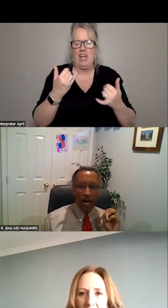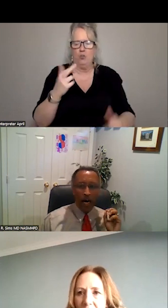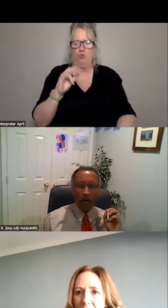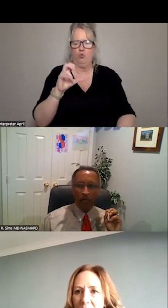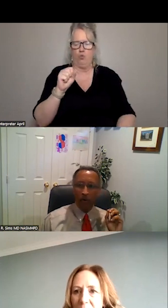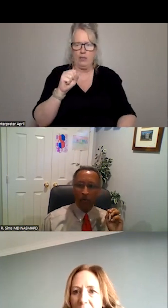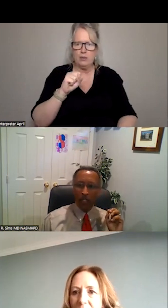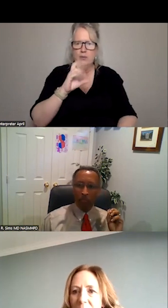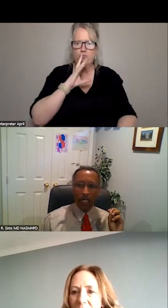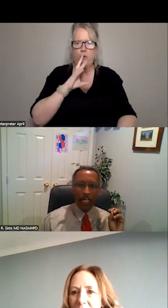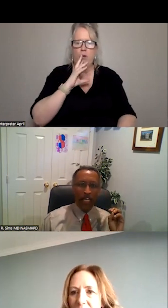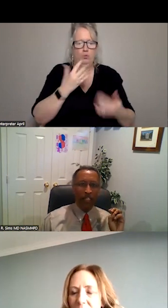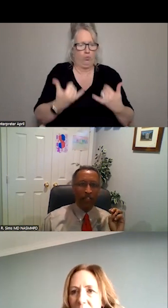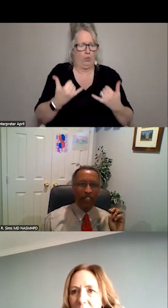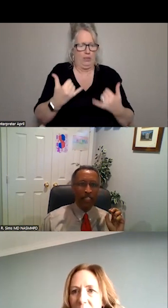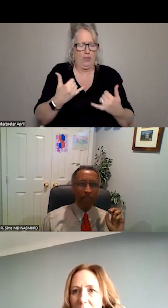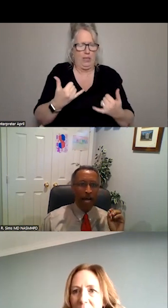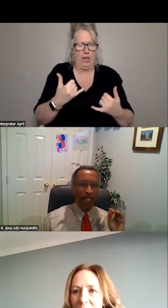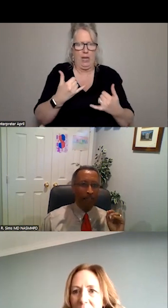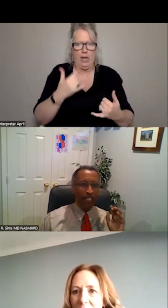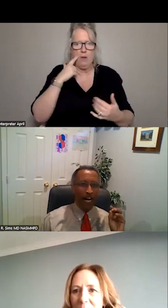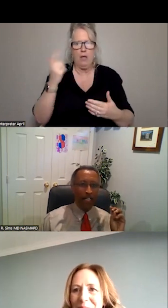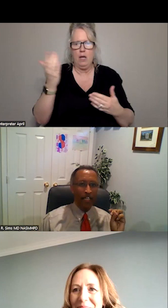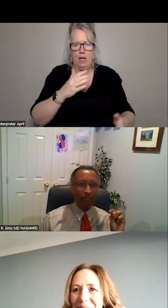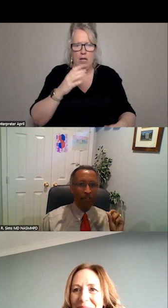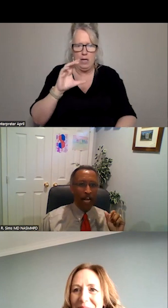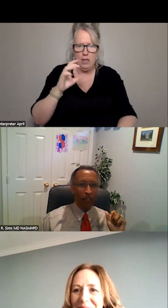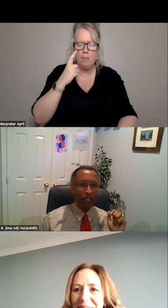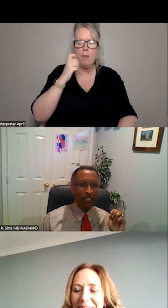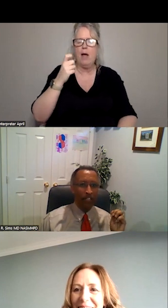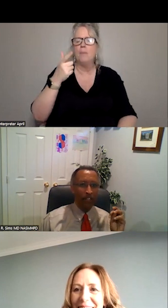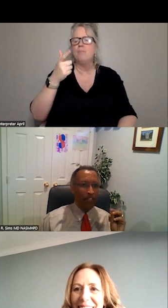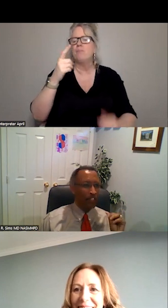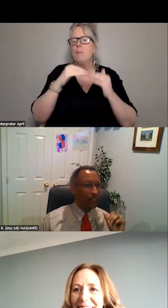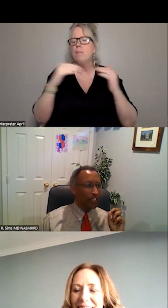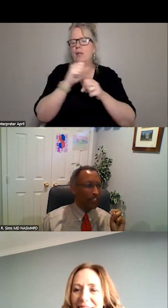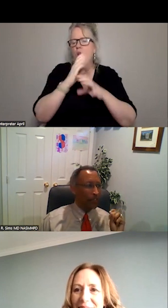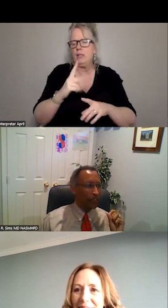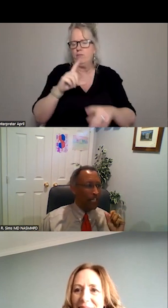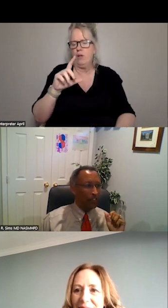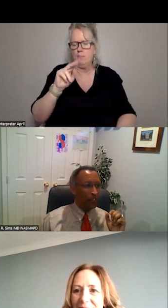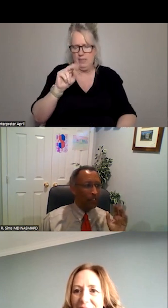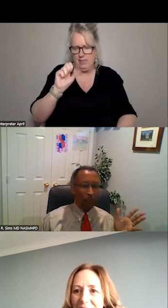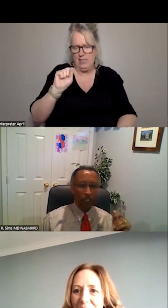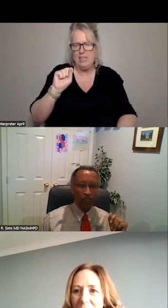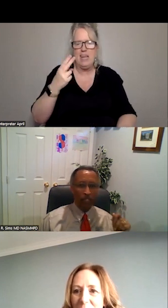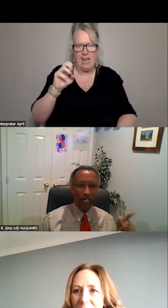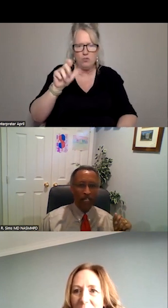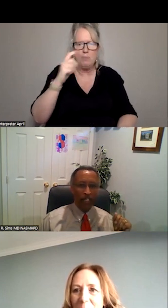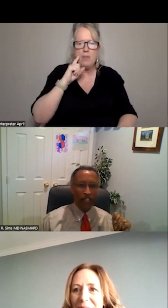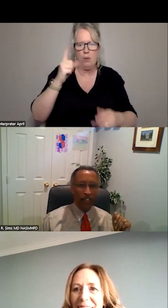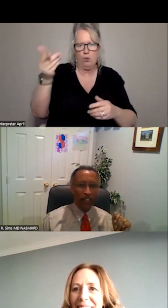today we're going to bring in Christy Malik, my colleague from Nashville, who is going to introduce us to the